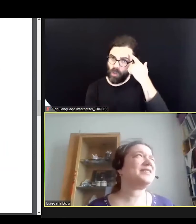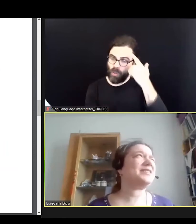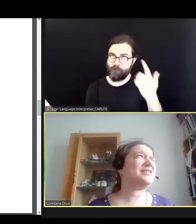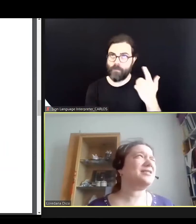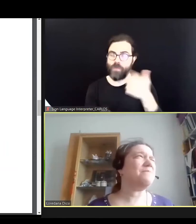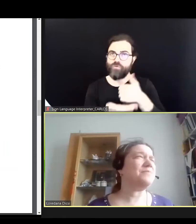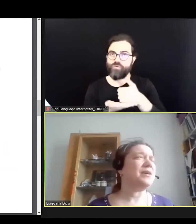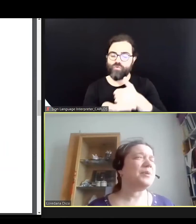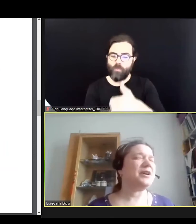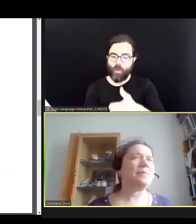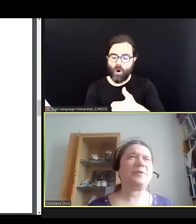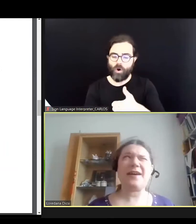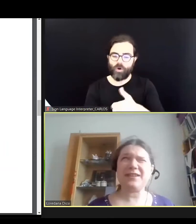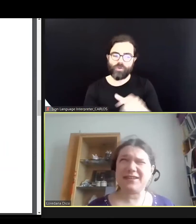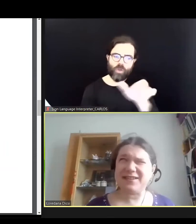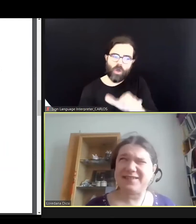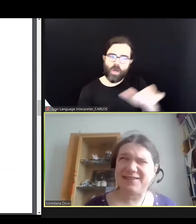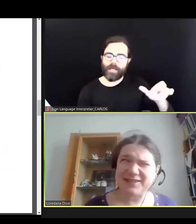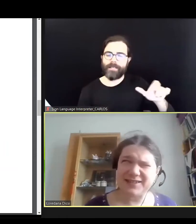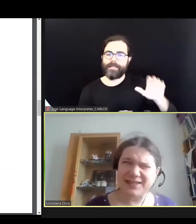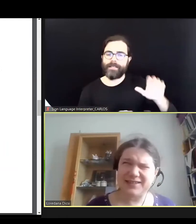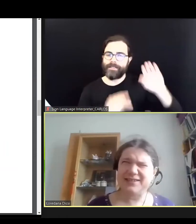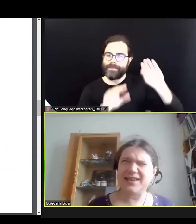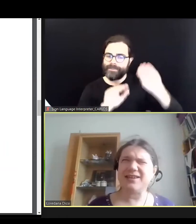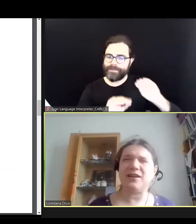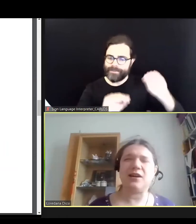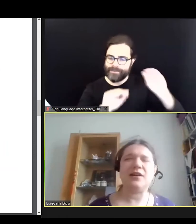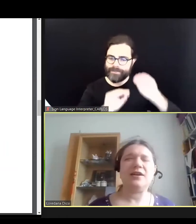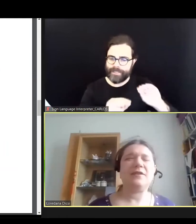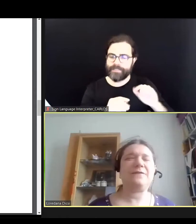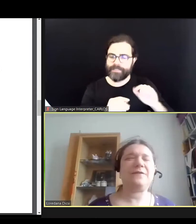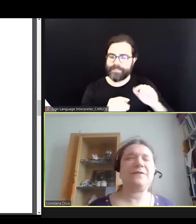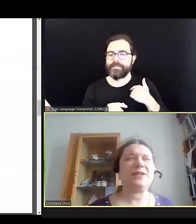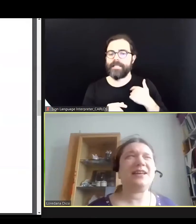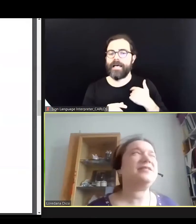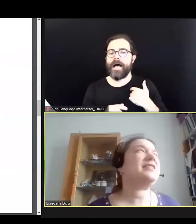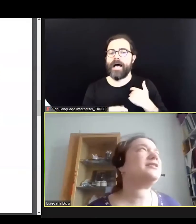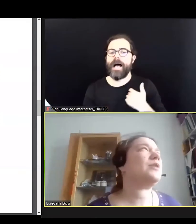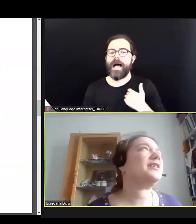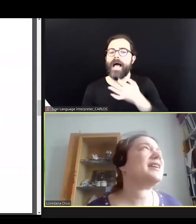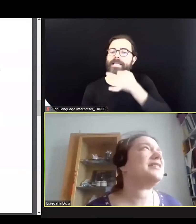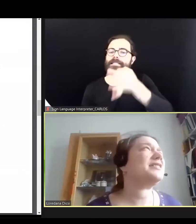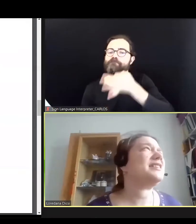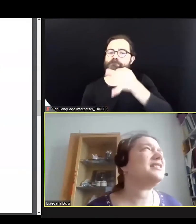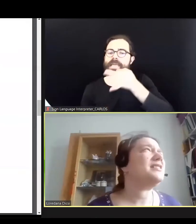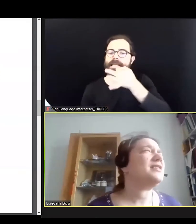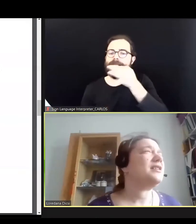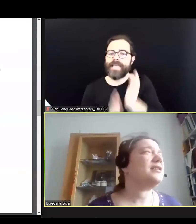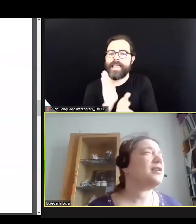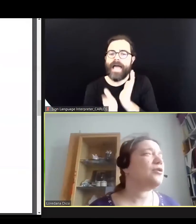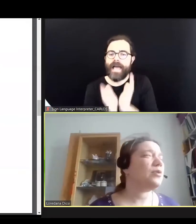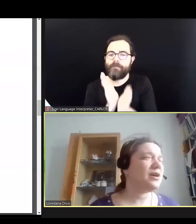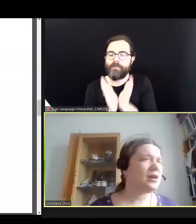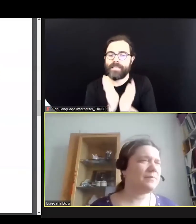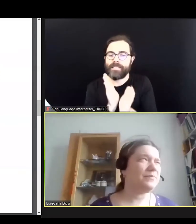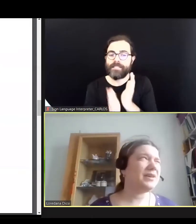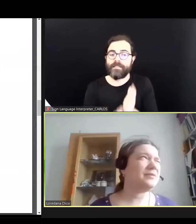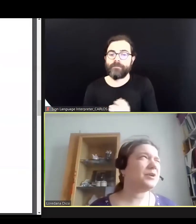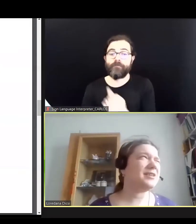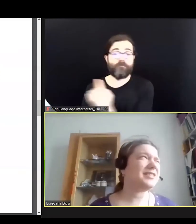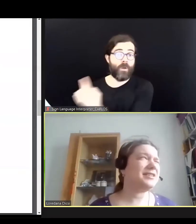language interpreters in the beginning, some of them were very easily, they switched to, but they